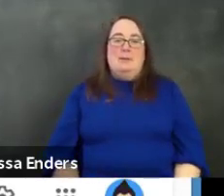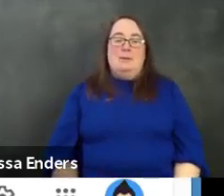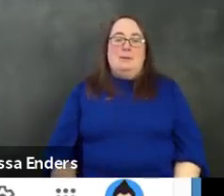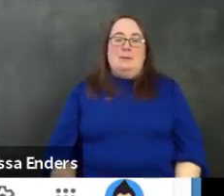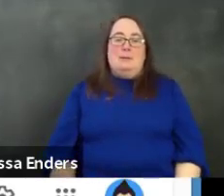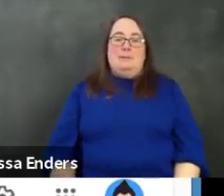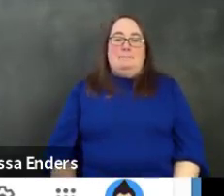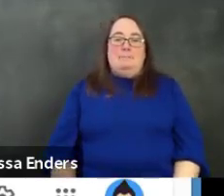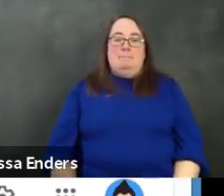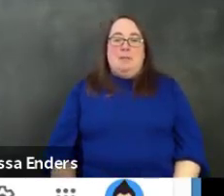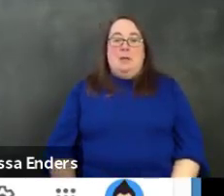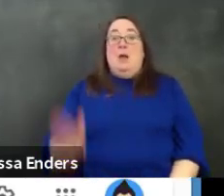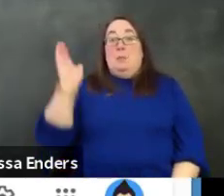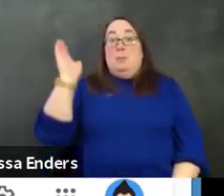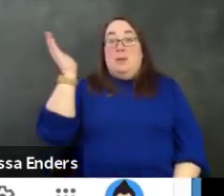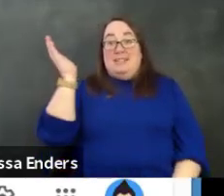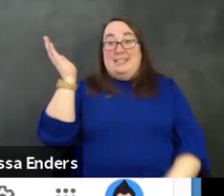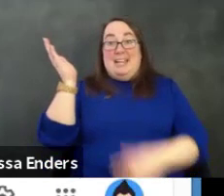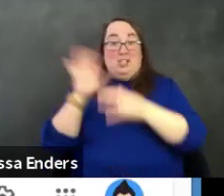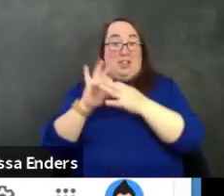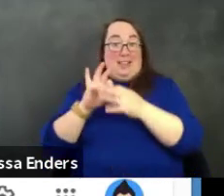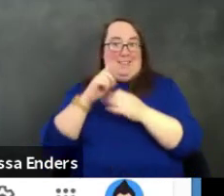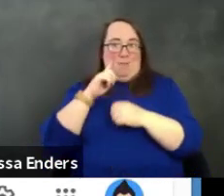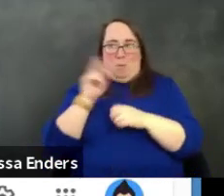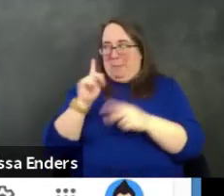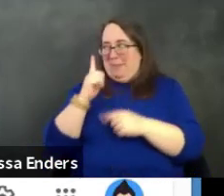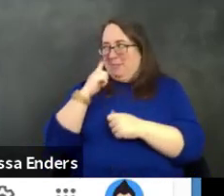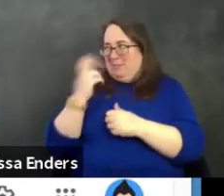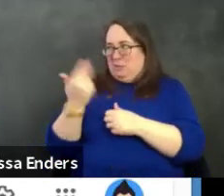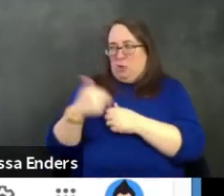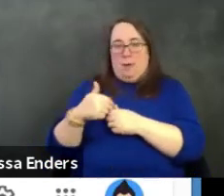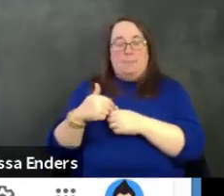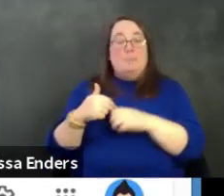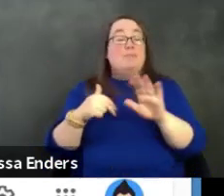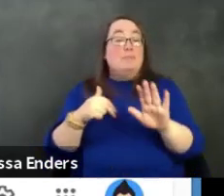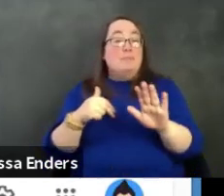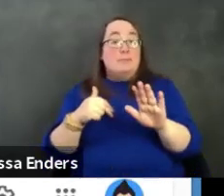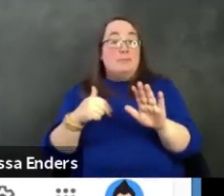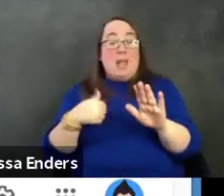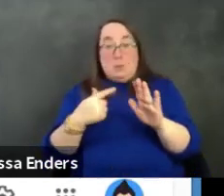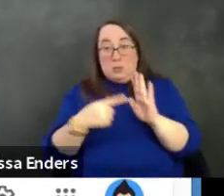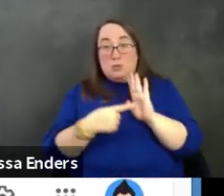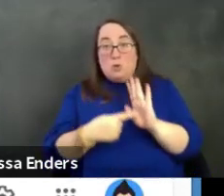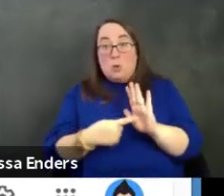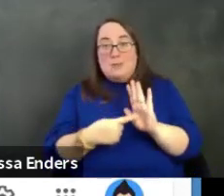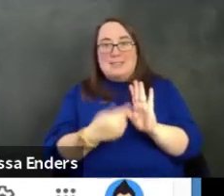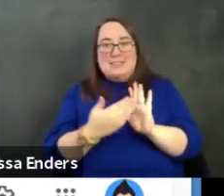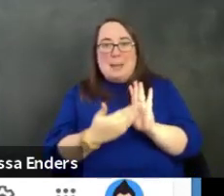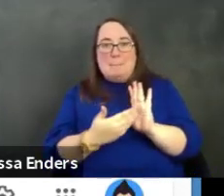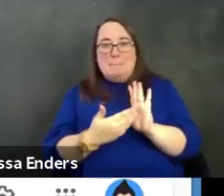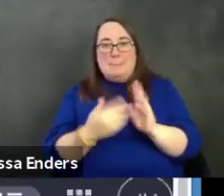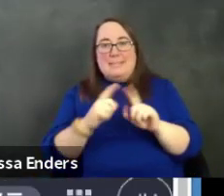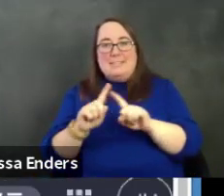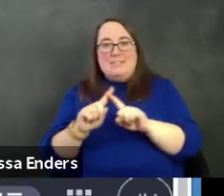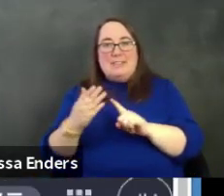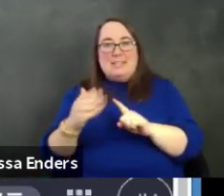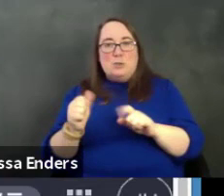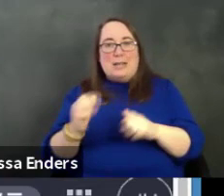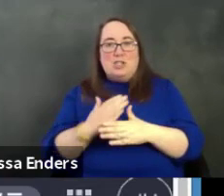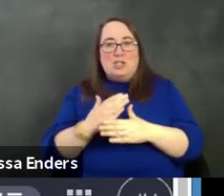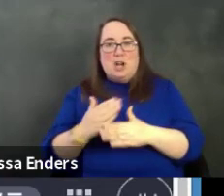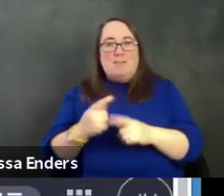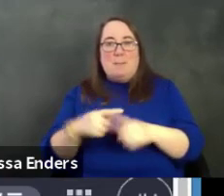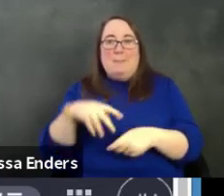Here's that presentation link for those of you that just hopped in. I did want to point out a couple other things that you can share from